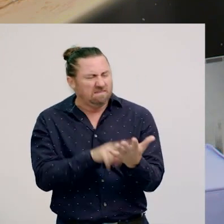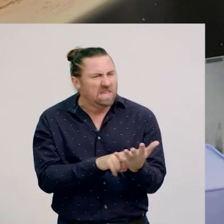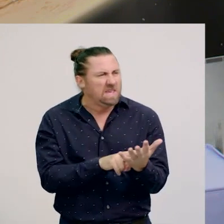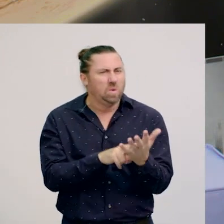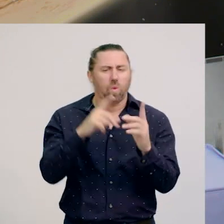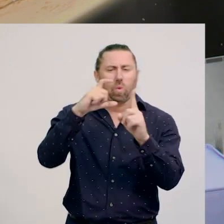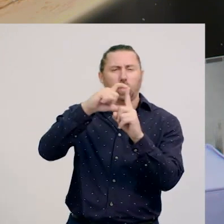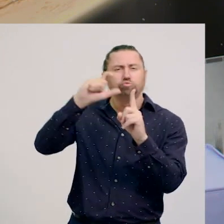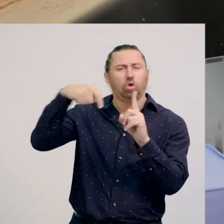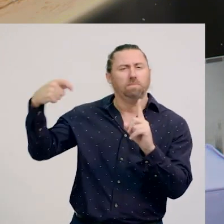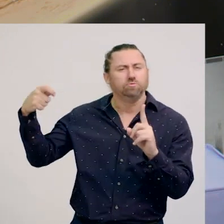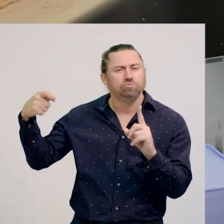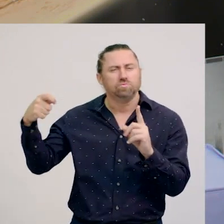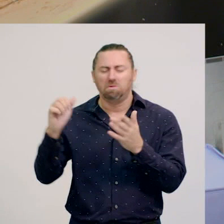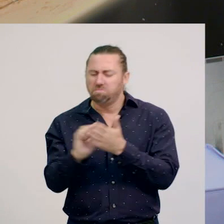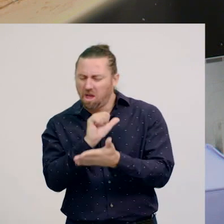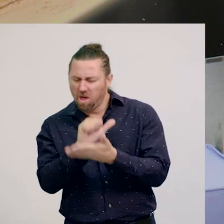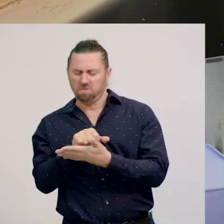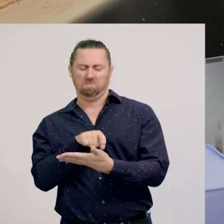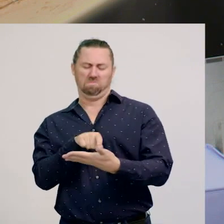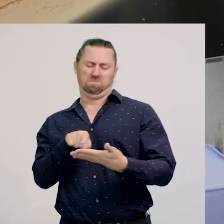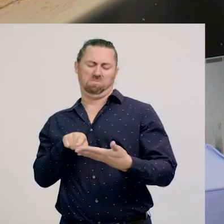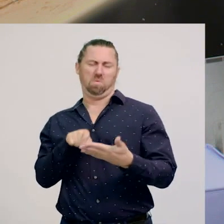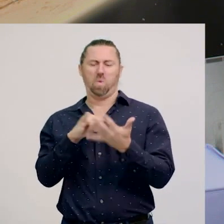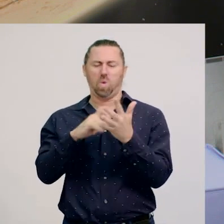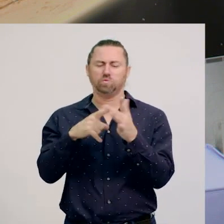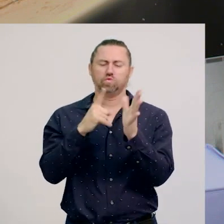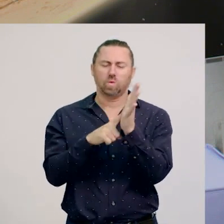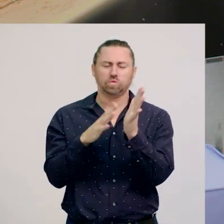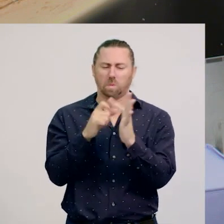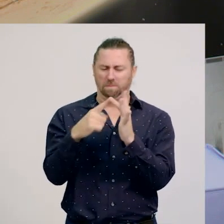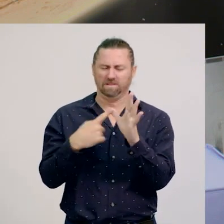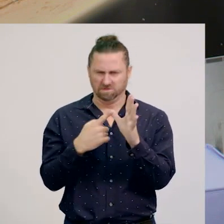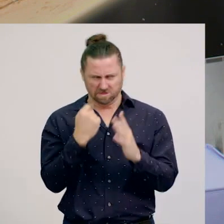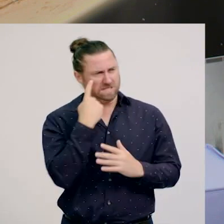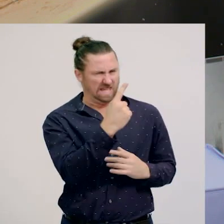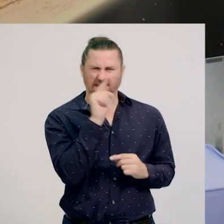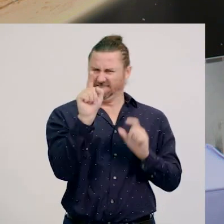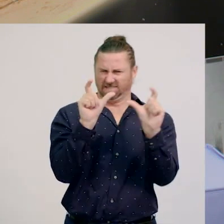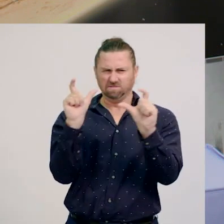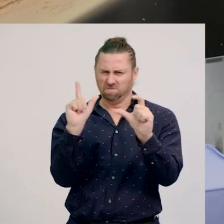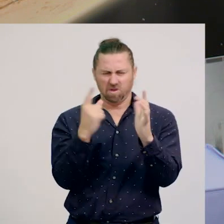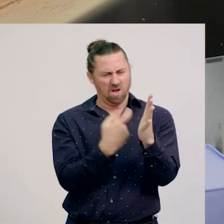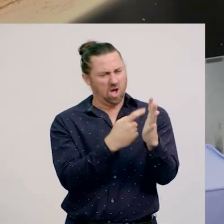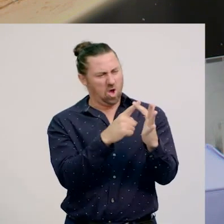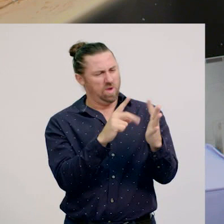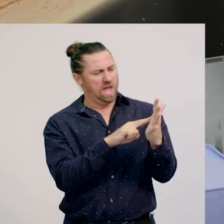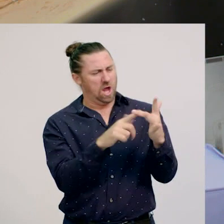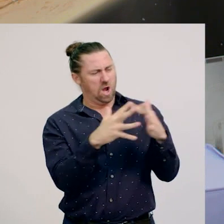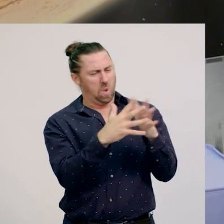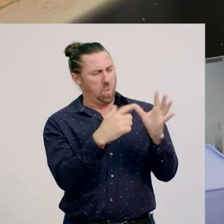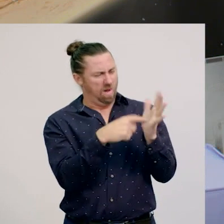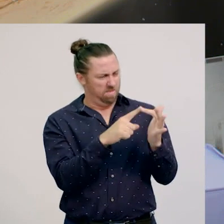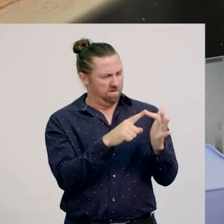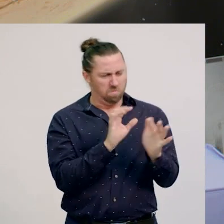in documentaries, read them in a newspaper or on social media. But what exactly do these terms renewable and